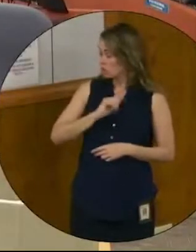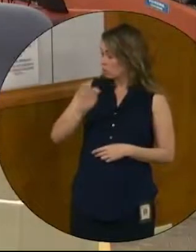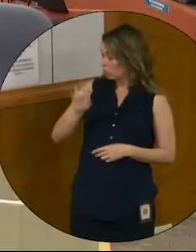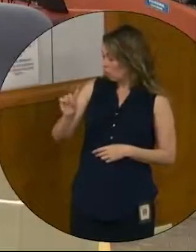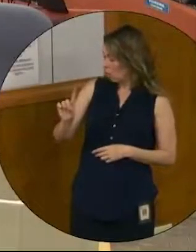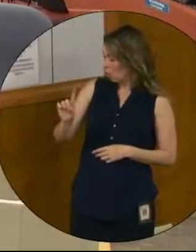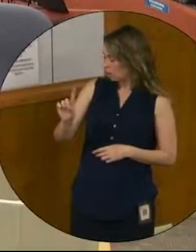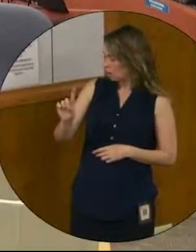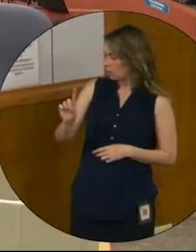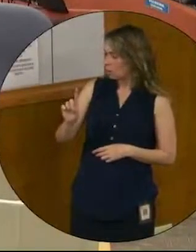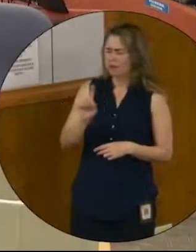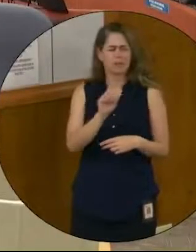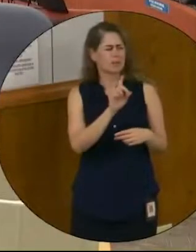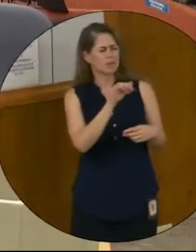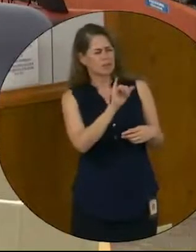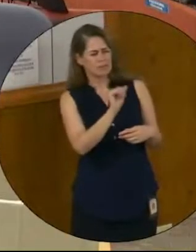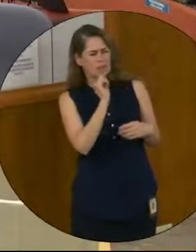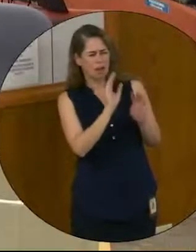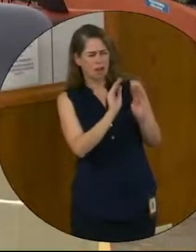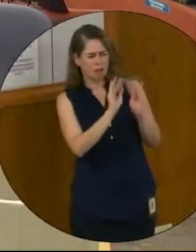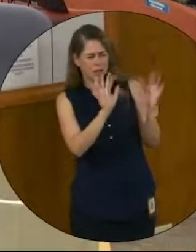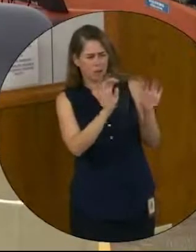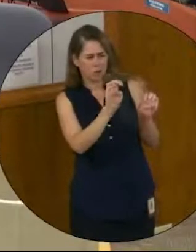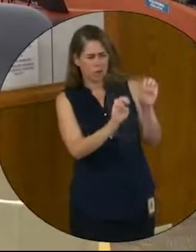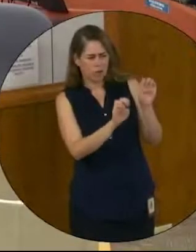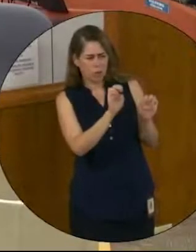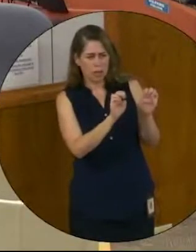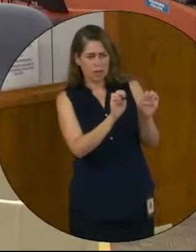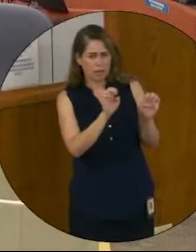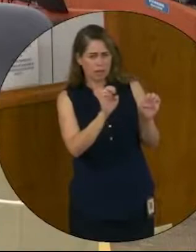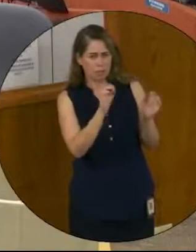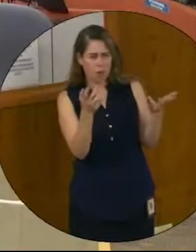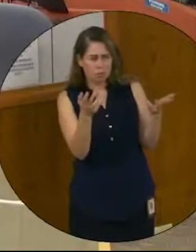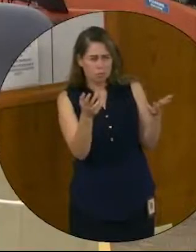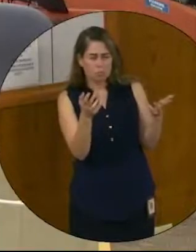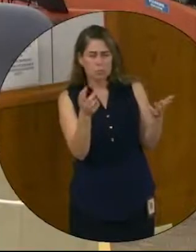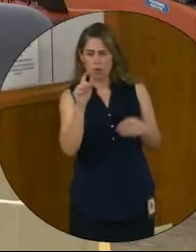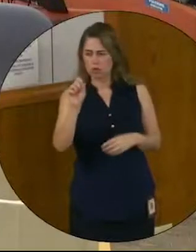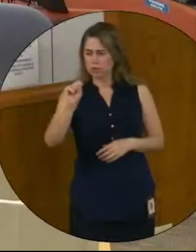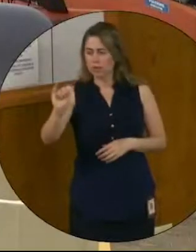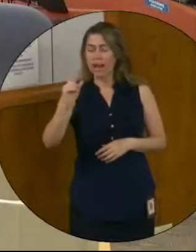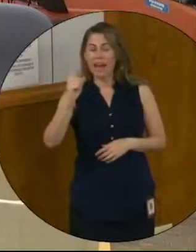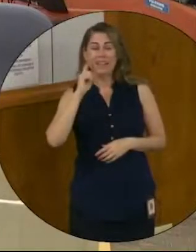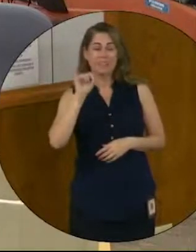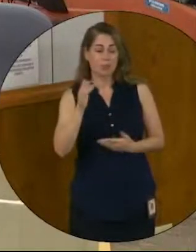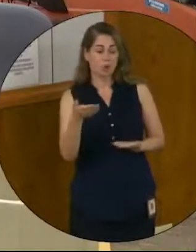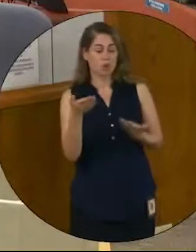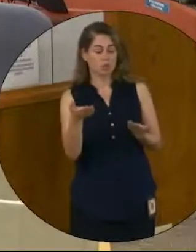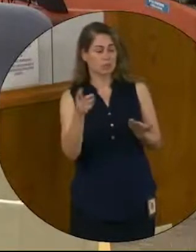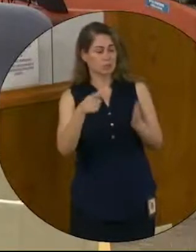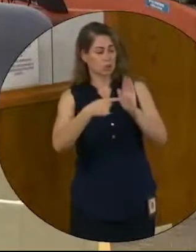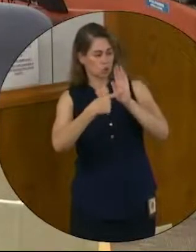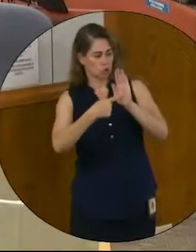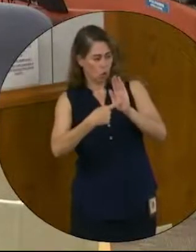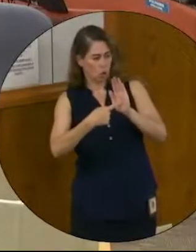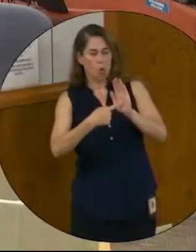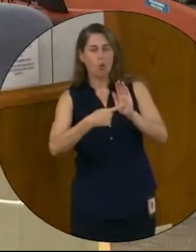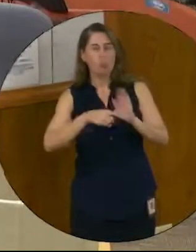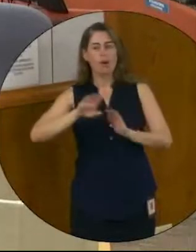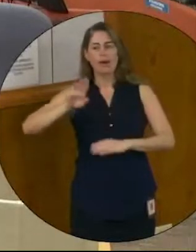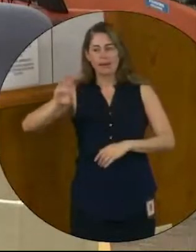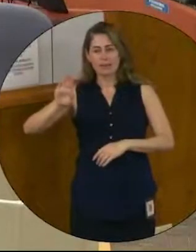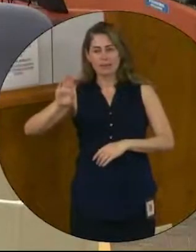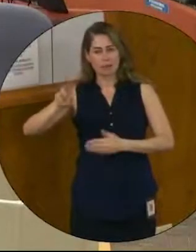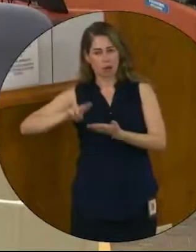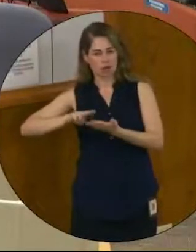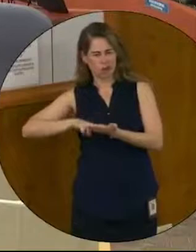We're still not super clear on what we're even evaluating him on. I think we should maybe make the motion reflect what his contract says, which I was actually going to